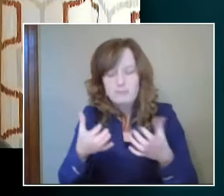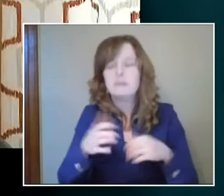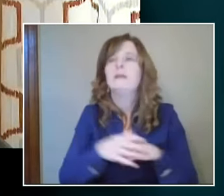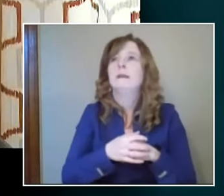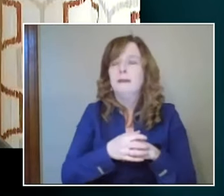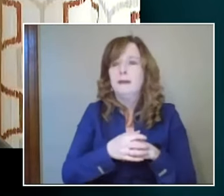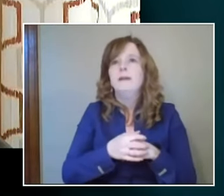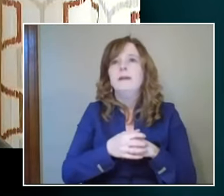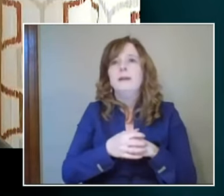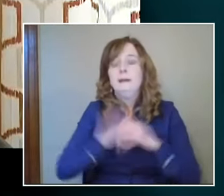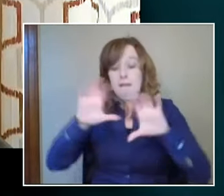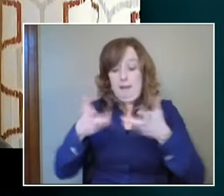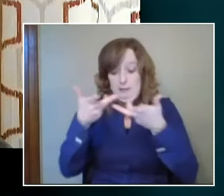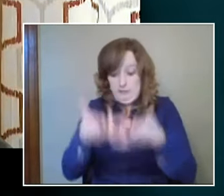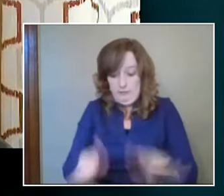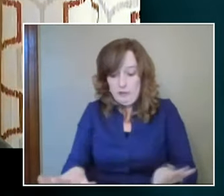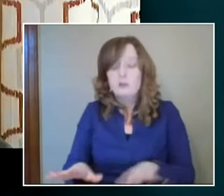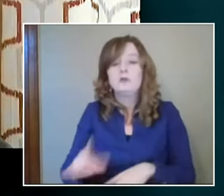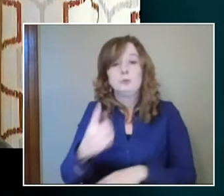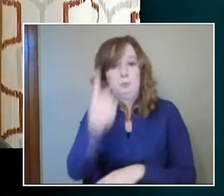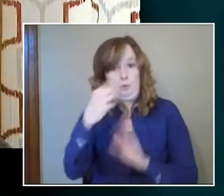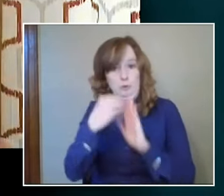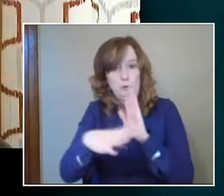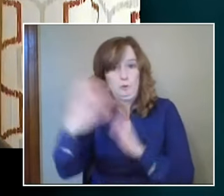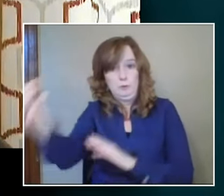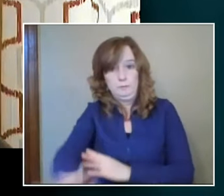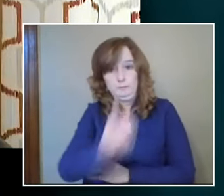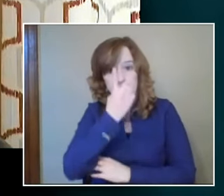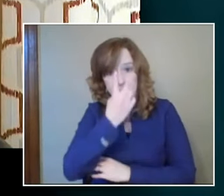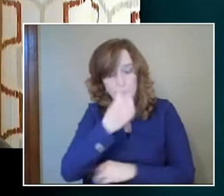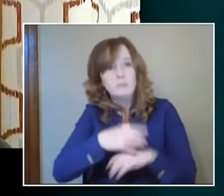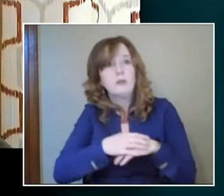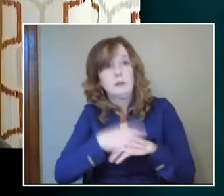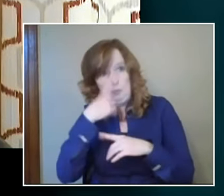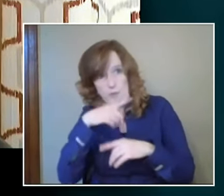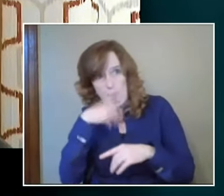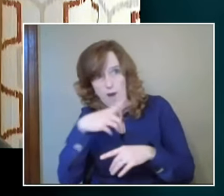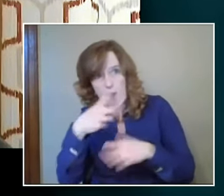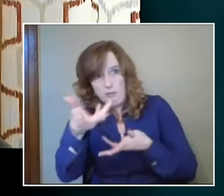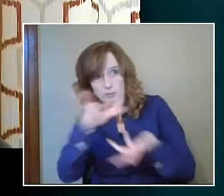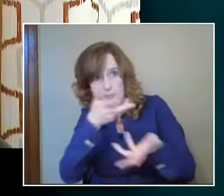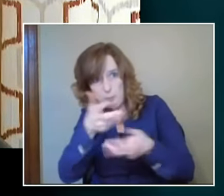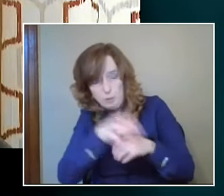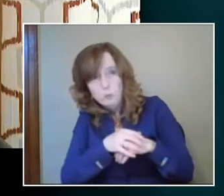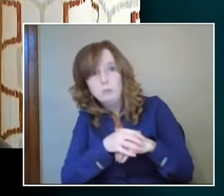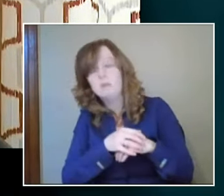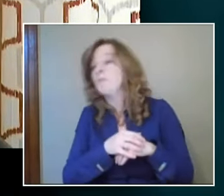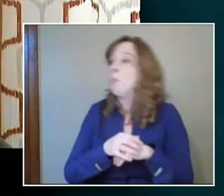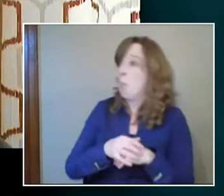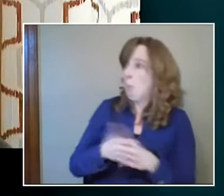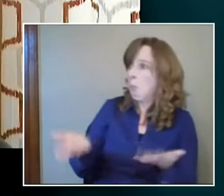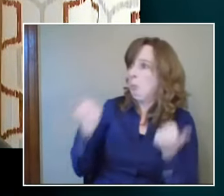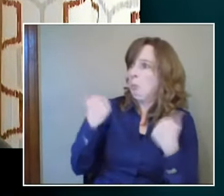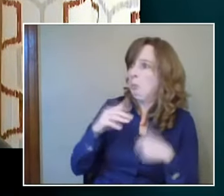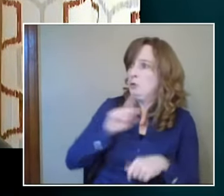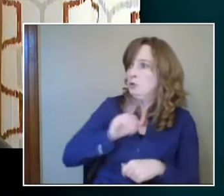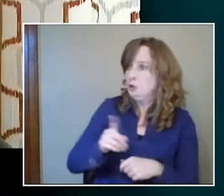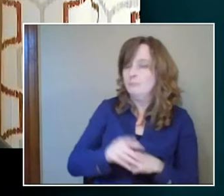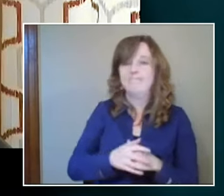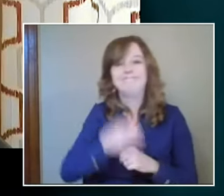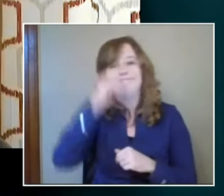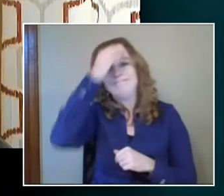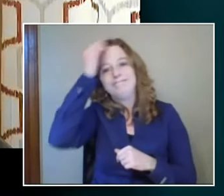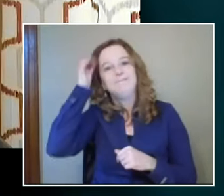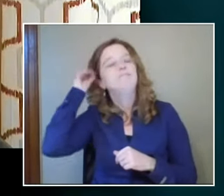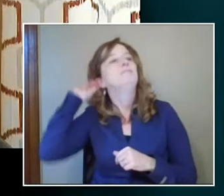the class, one of the students came up to me and said, "Professor B, may I speak with you for a moment?" "Sure." And she began to tell